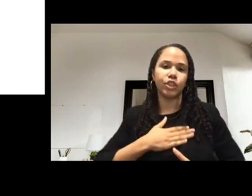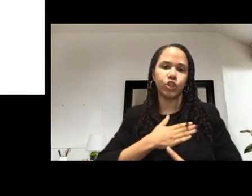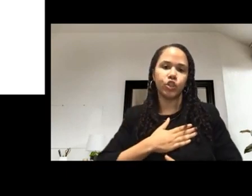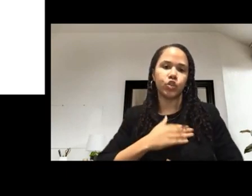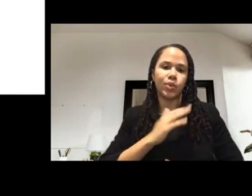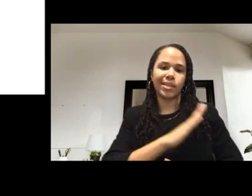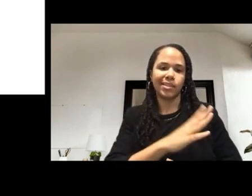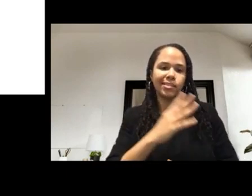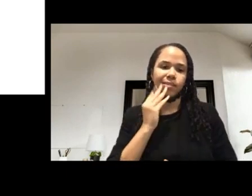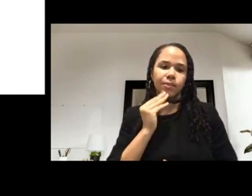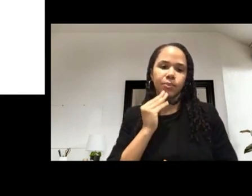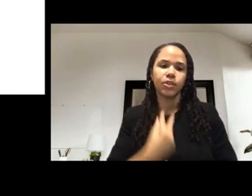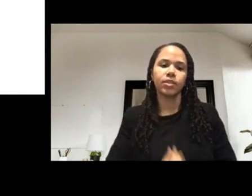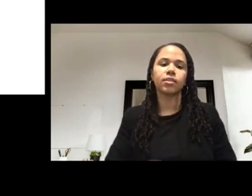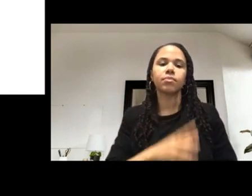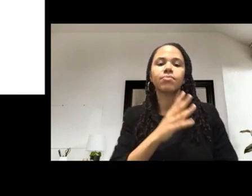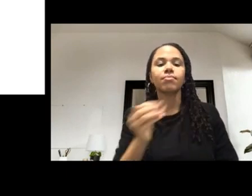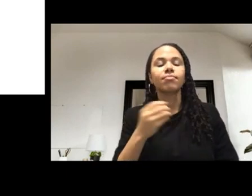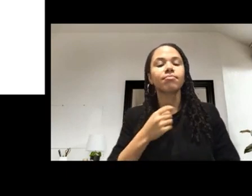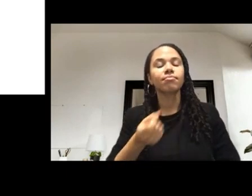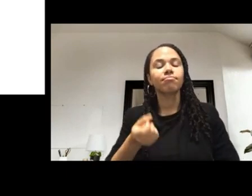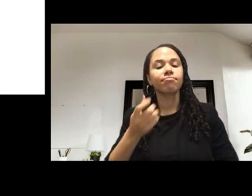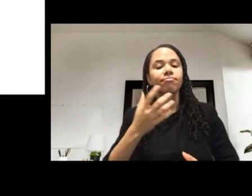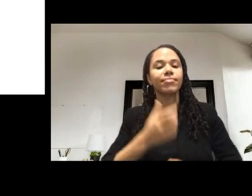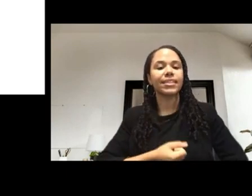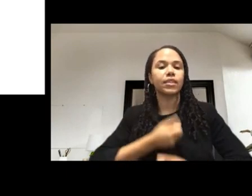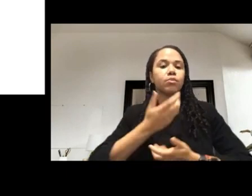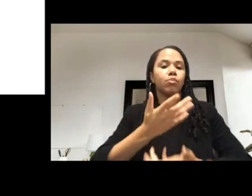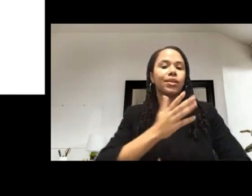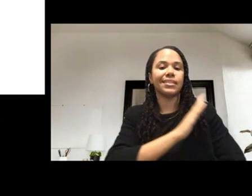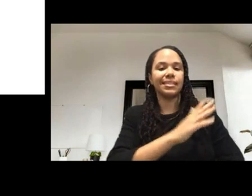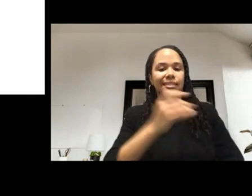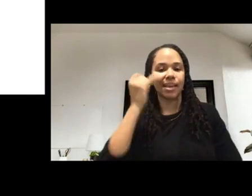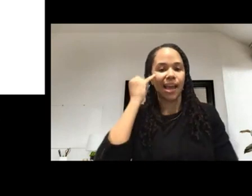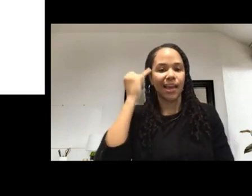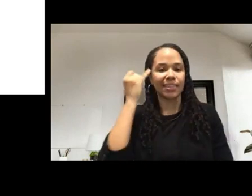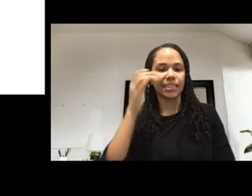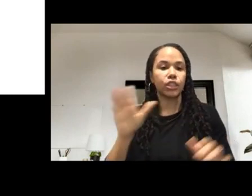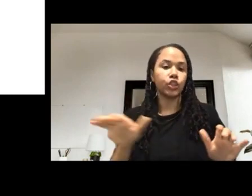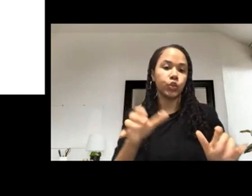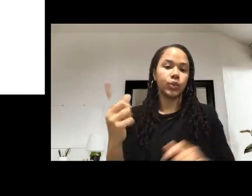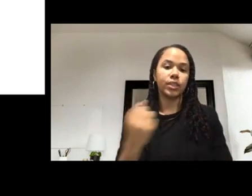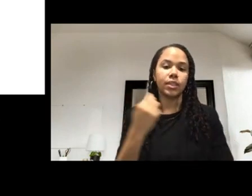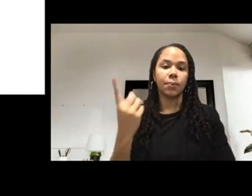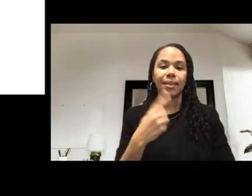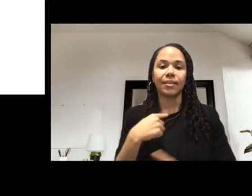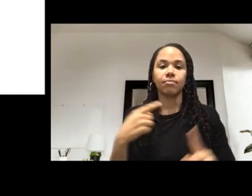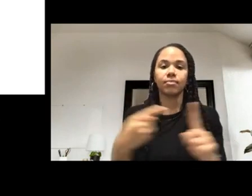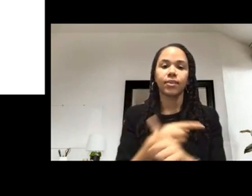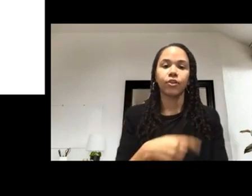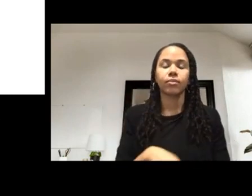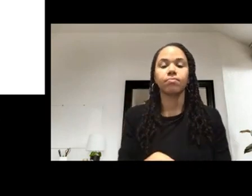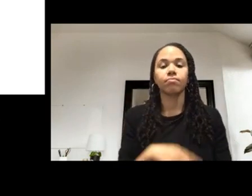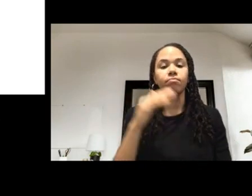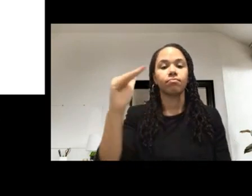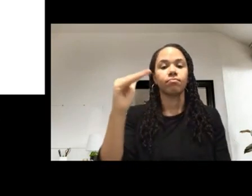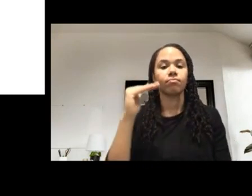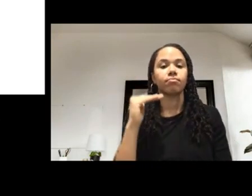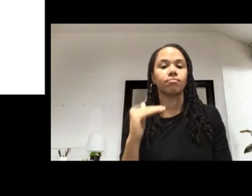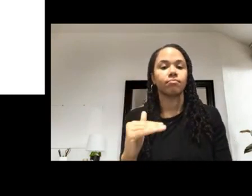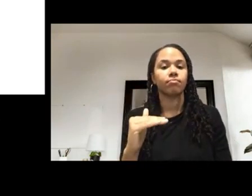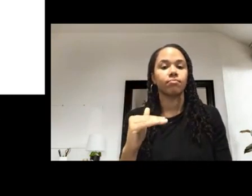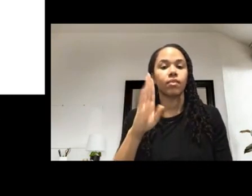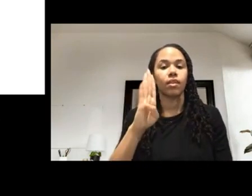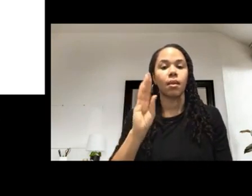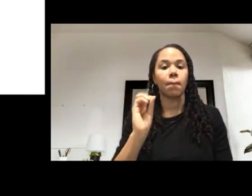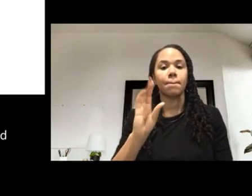about something where with never having really done like something like this before. So that was nice. Bob, who is especially good